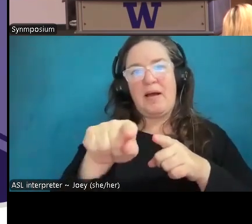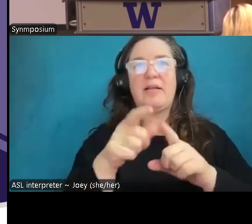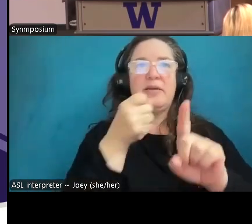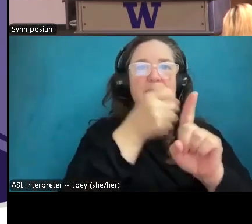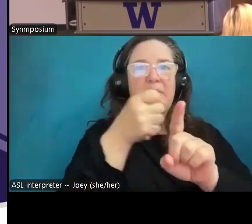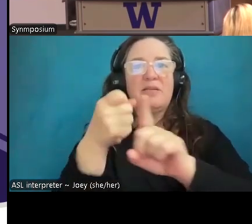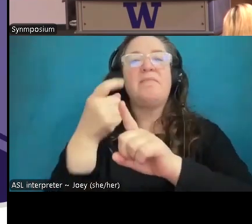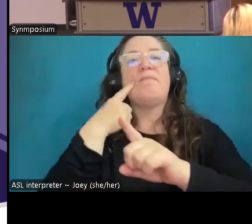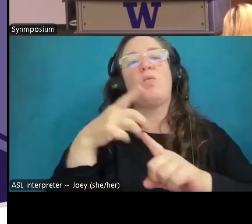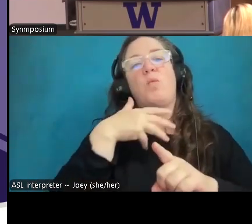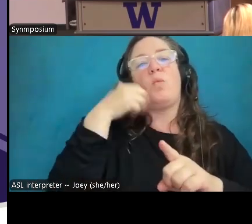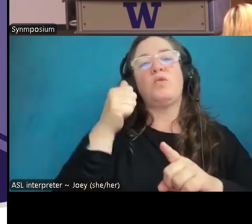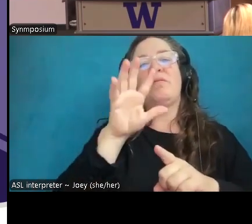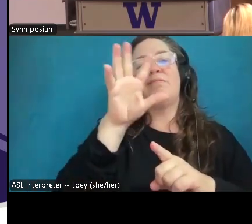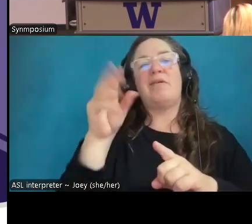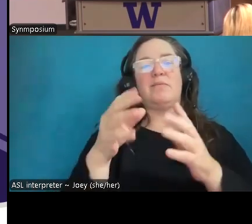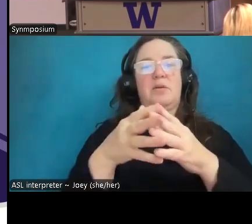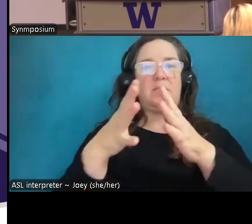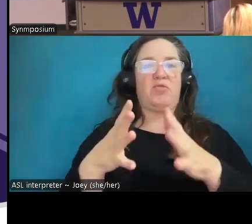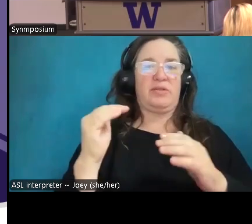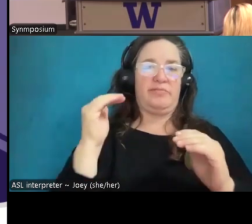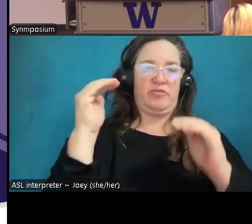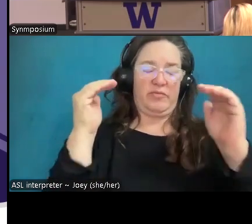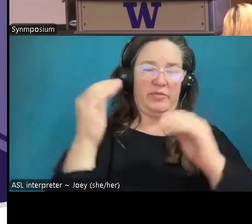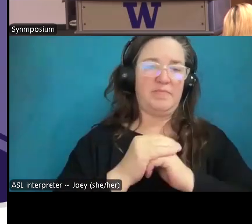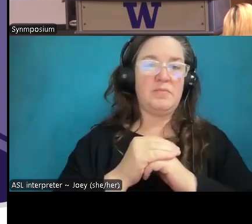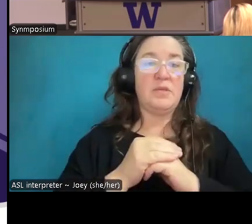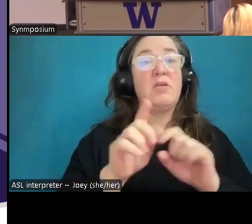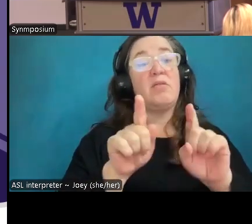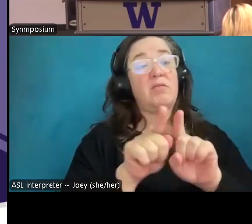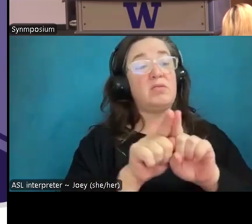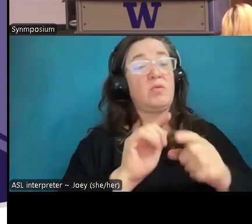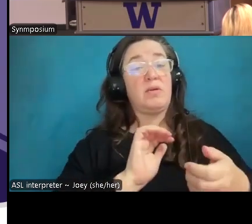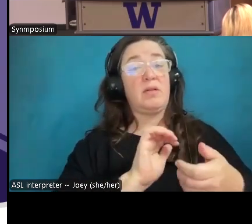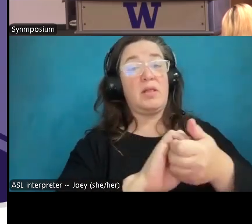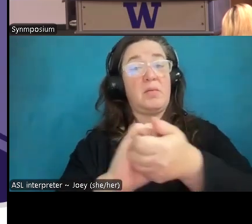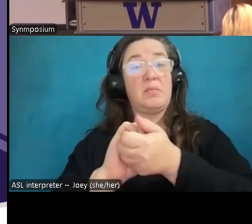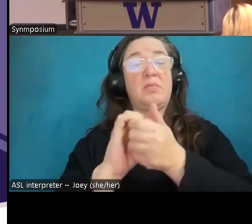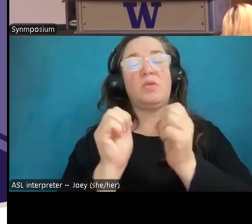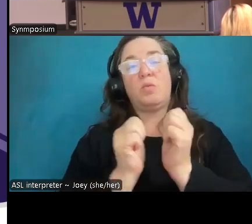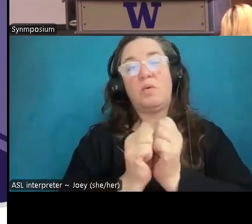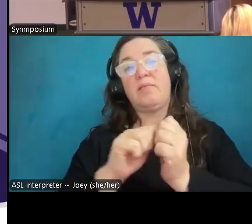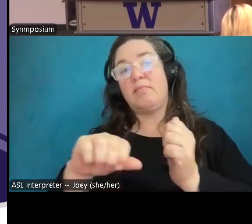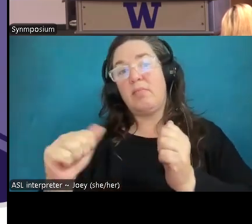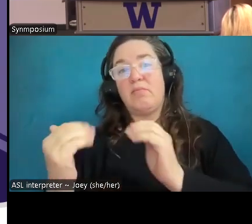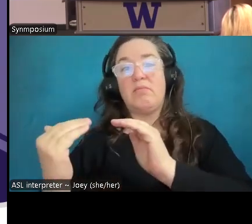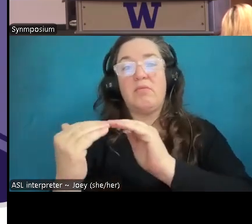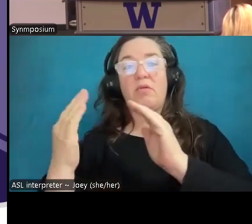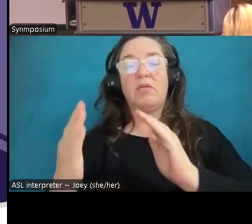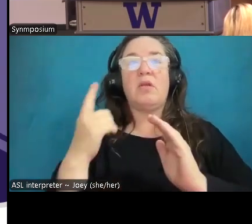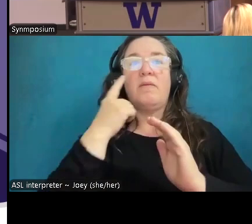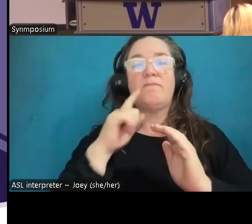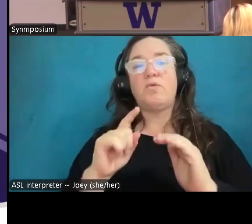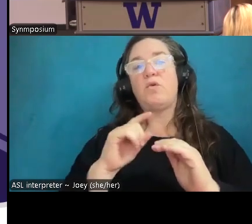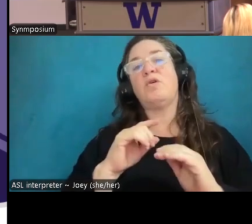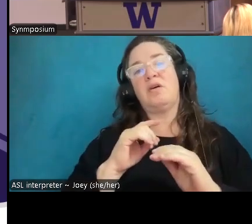American adults. Additionally, she collaborates with colleagues to characterize innate and adaptive immune dysregulation in